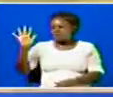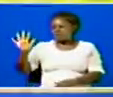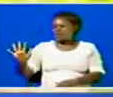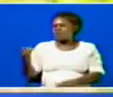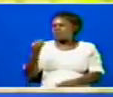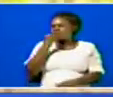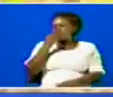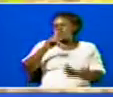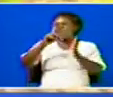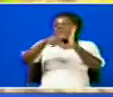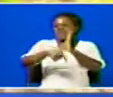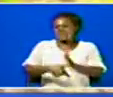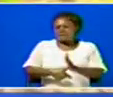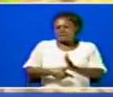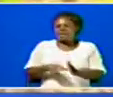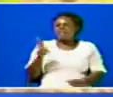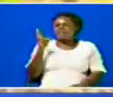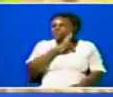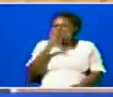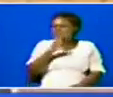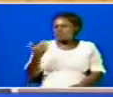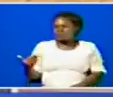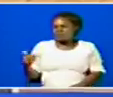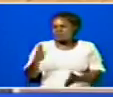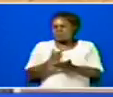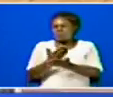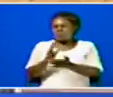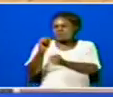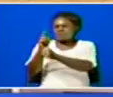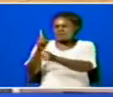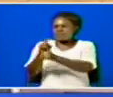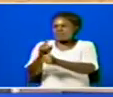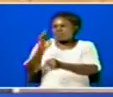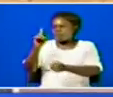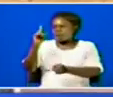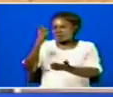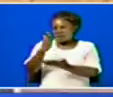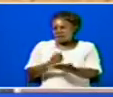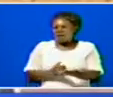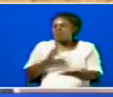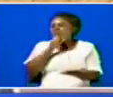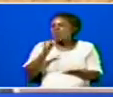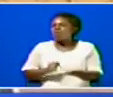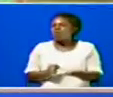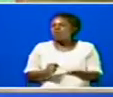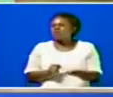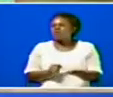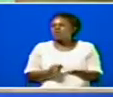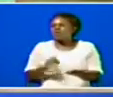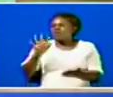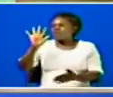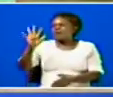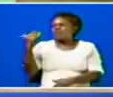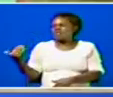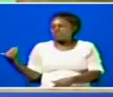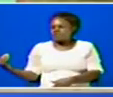meal later turned out to be deadly for their children, aged between 11 and 1.5 years old. The five siblings